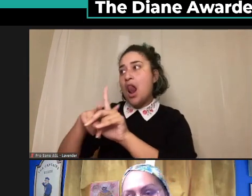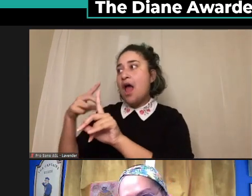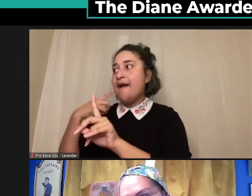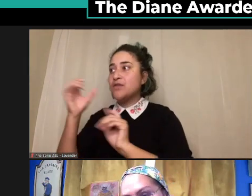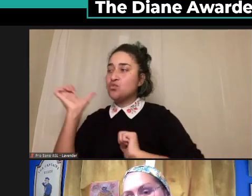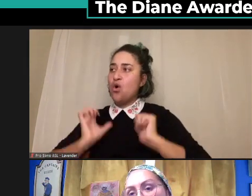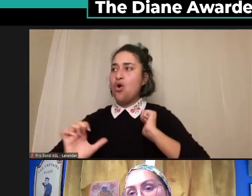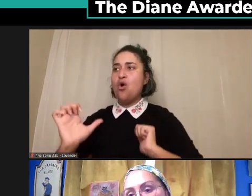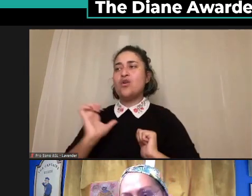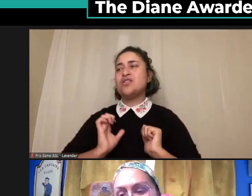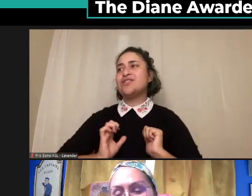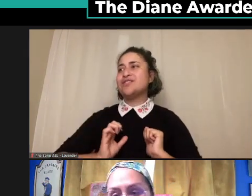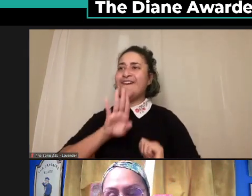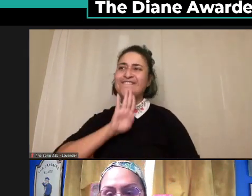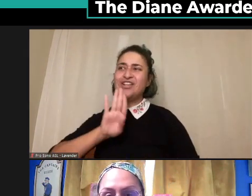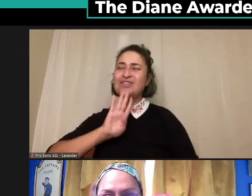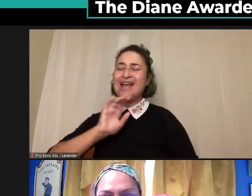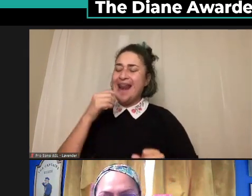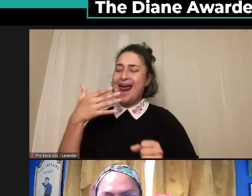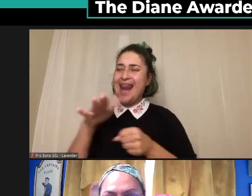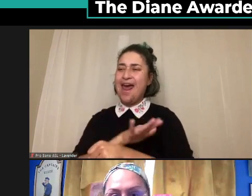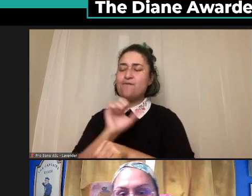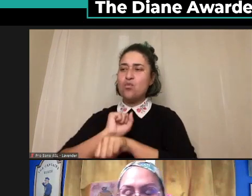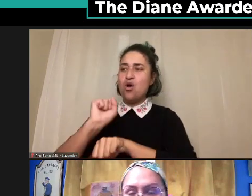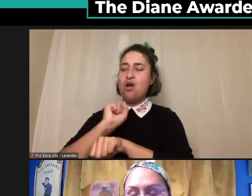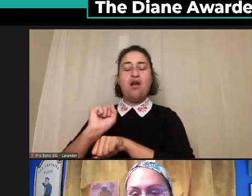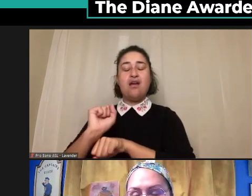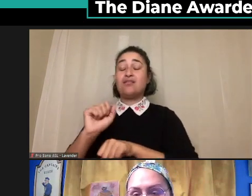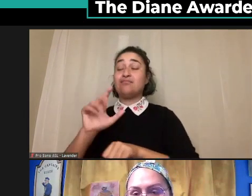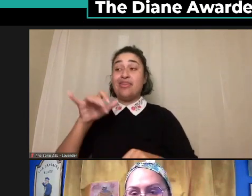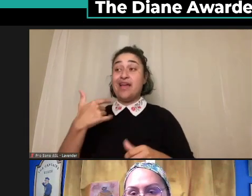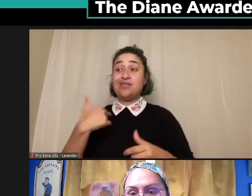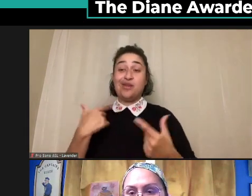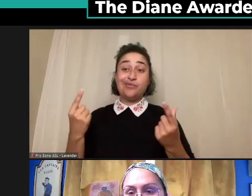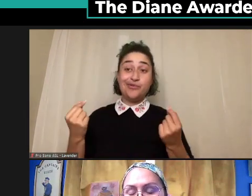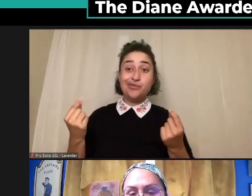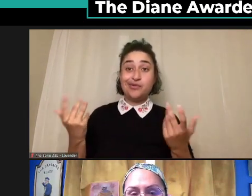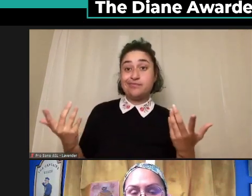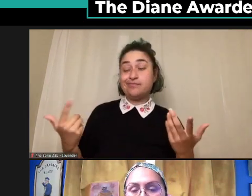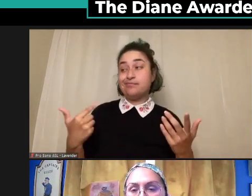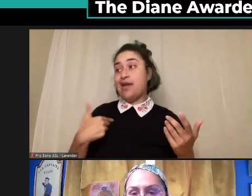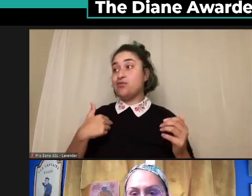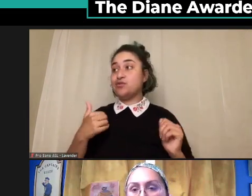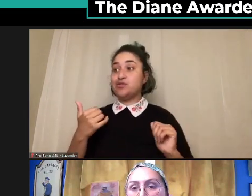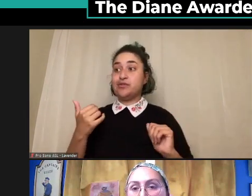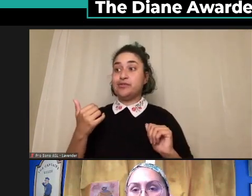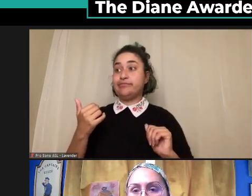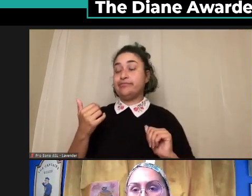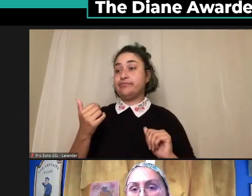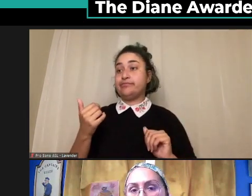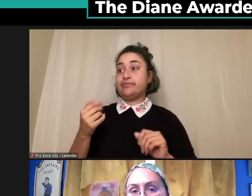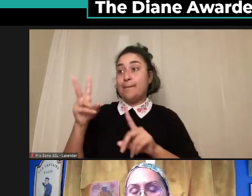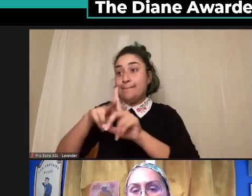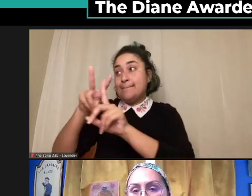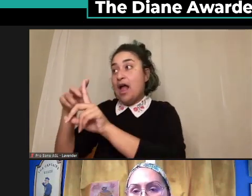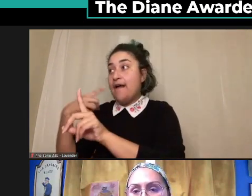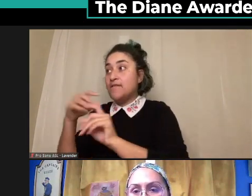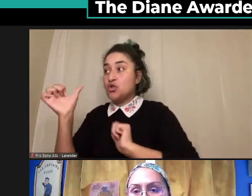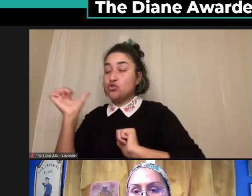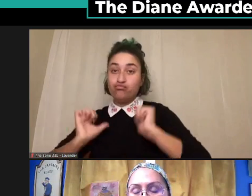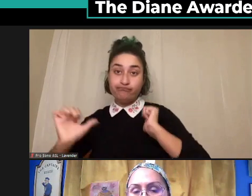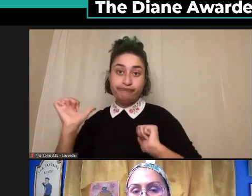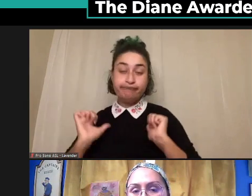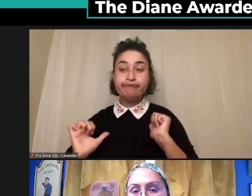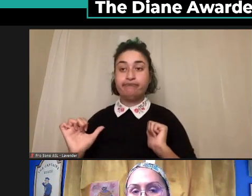frustrated. And that's what I was doing, right? I was auditioning for roles. And for me, the